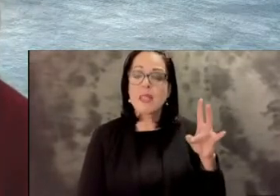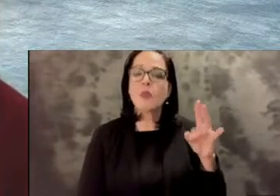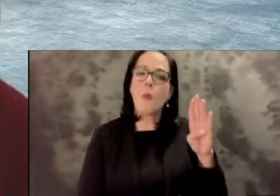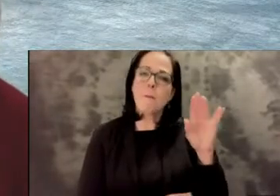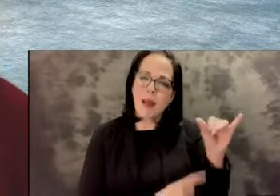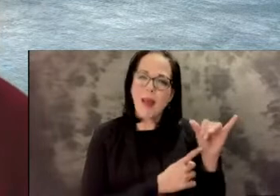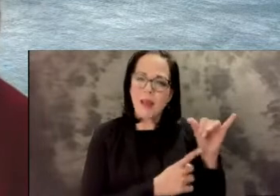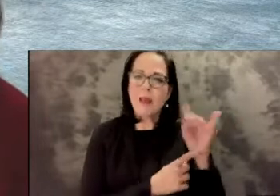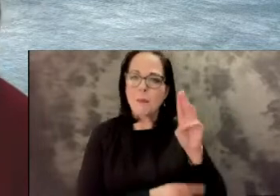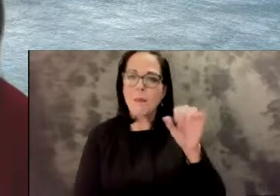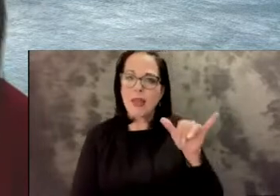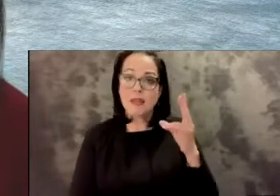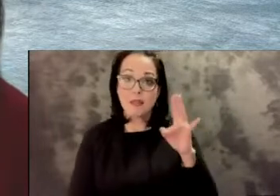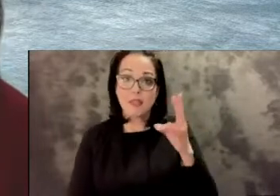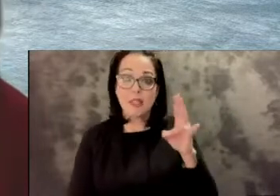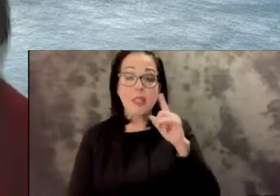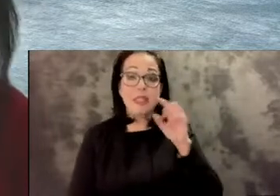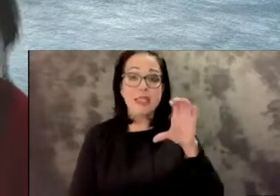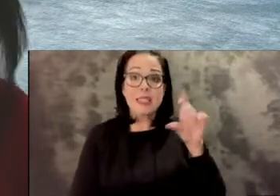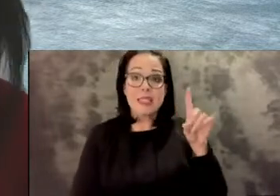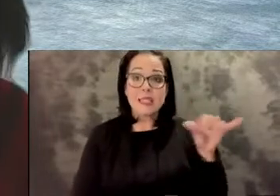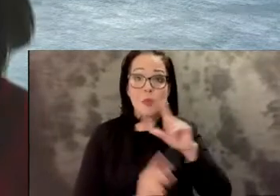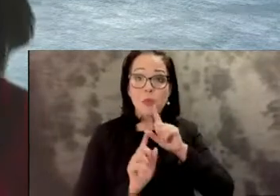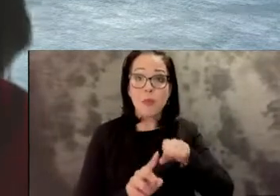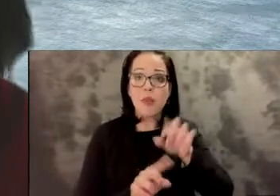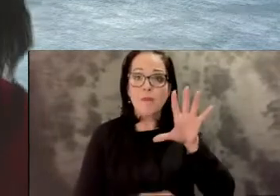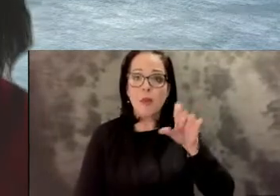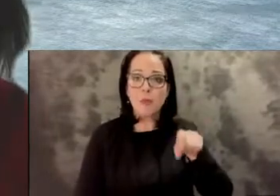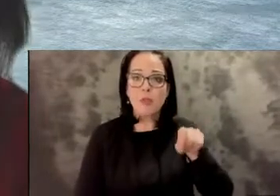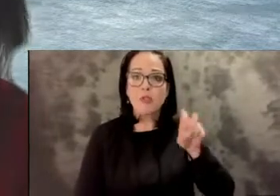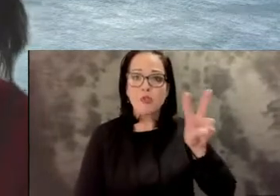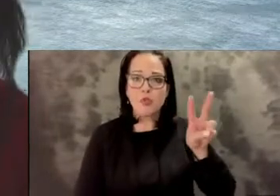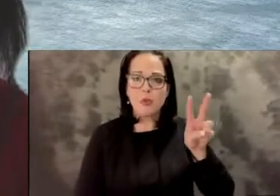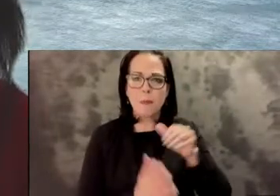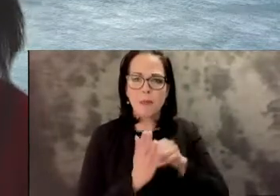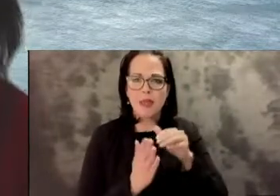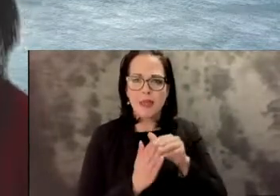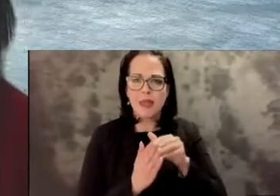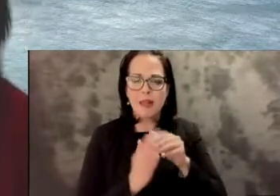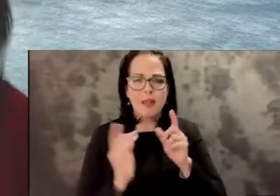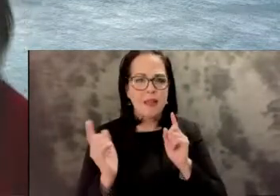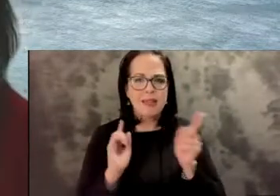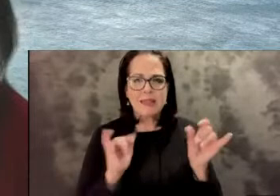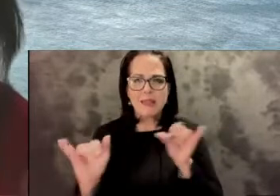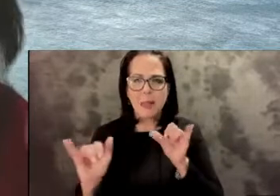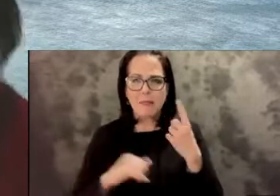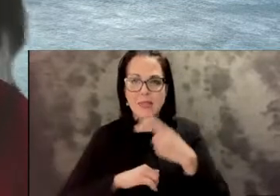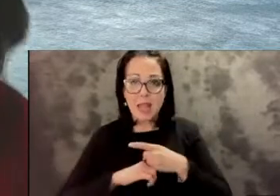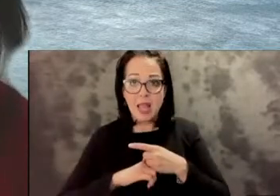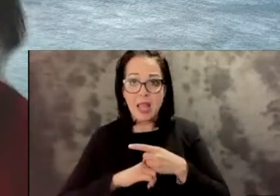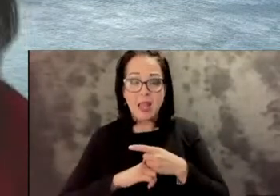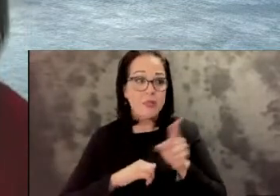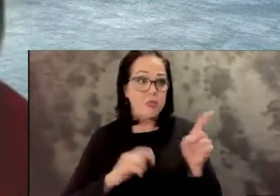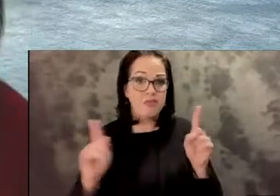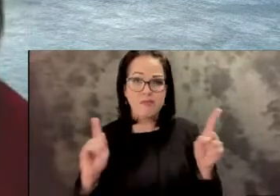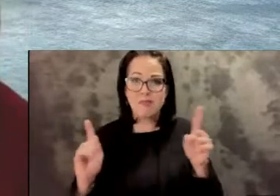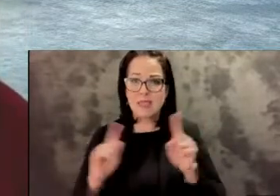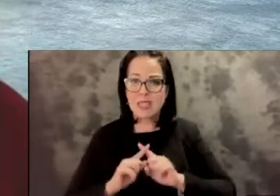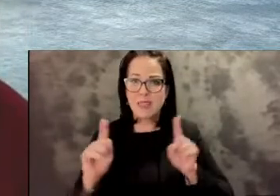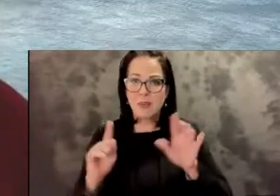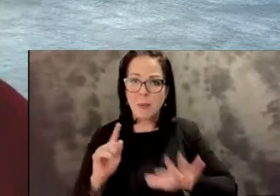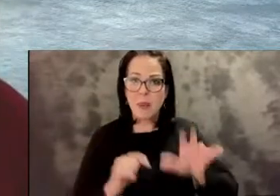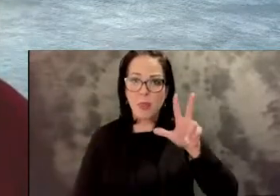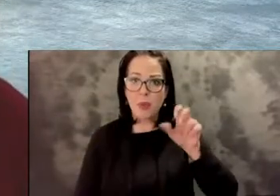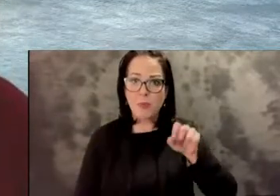17th. CDC reported 5.2 million by that same day. So there was a difference of about